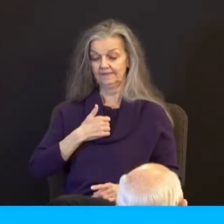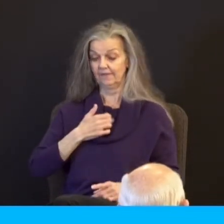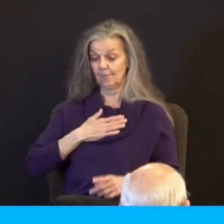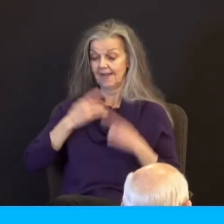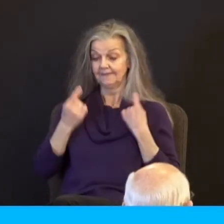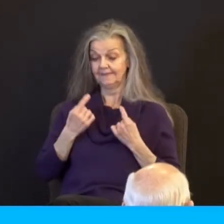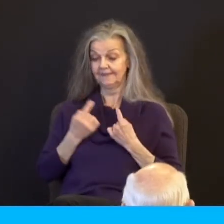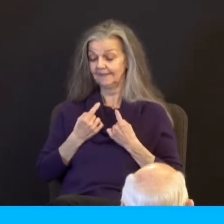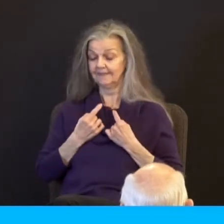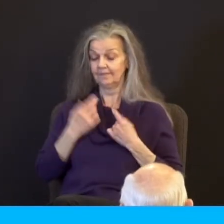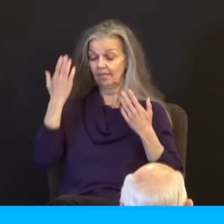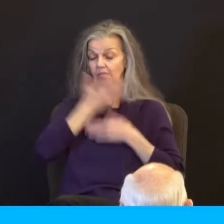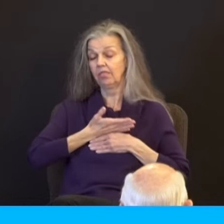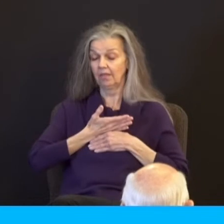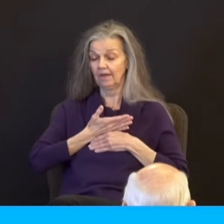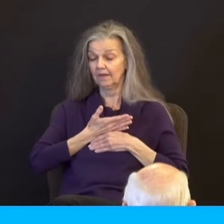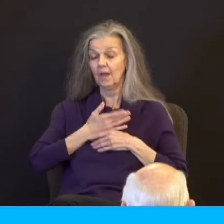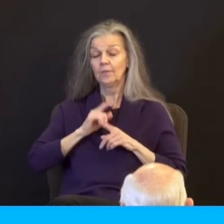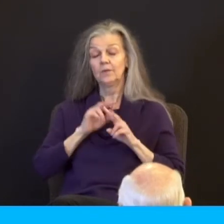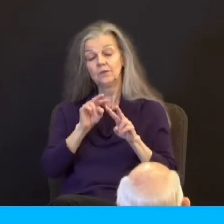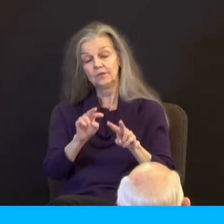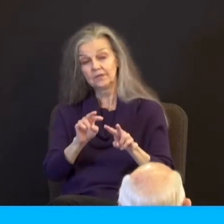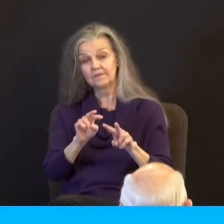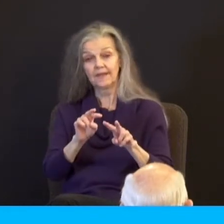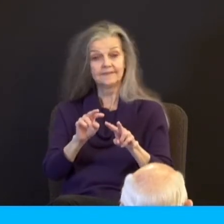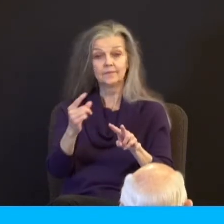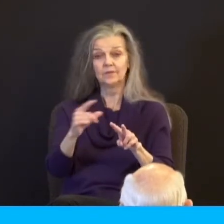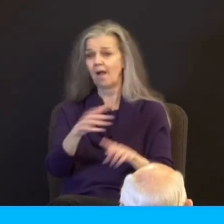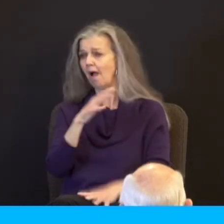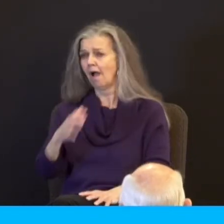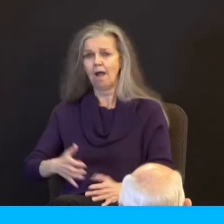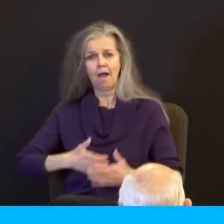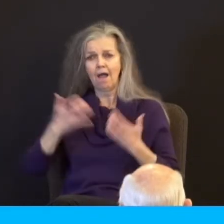on someone else, we're outraged, but then when we look at ourselves, we go, well, everybody's flesh.